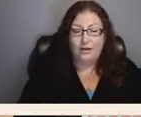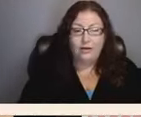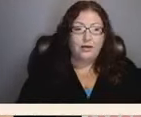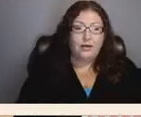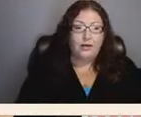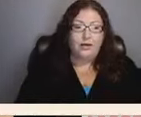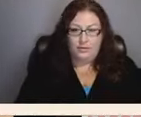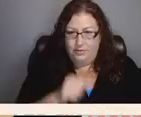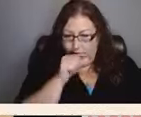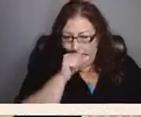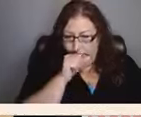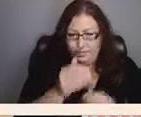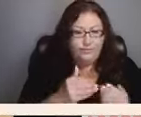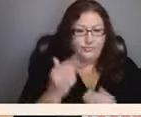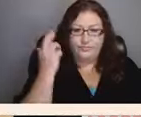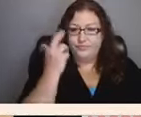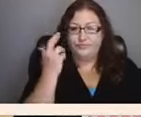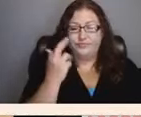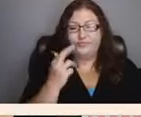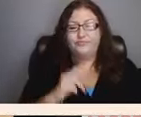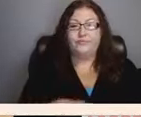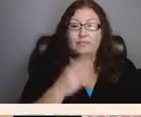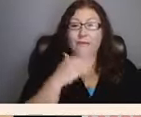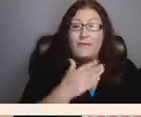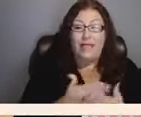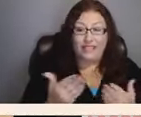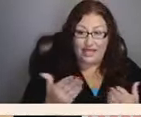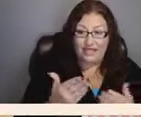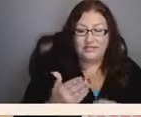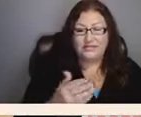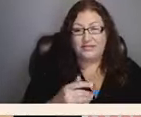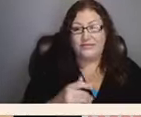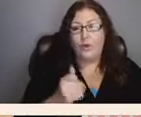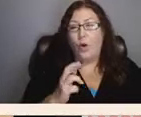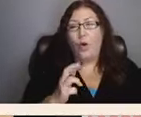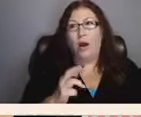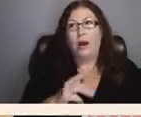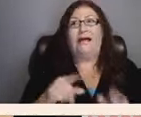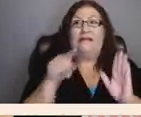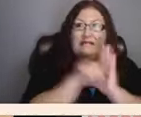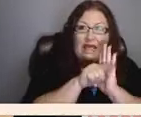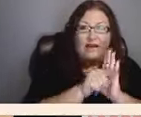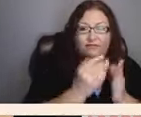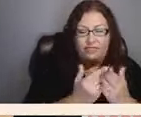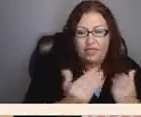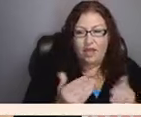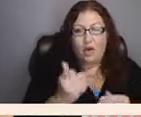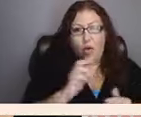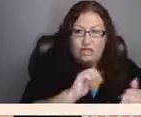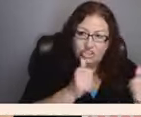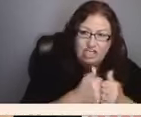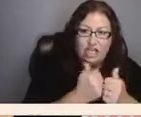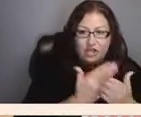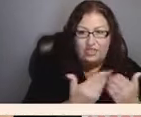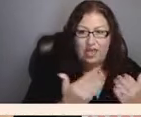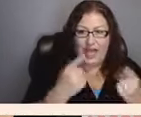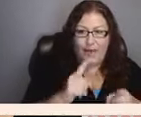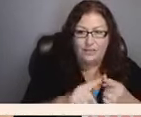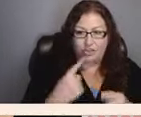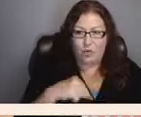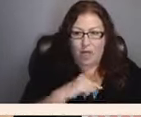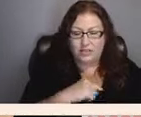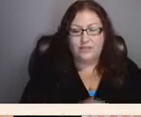whatever reason, when bad things, a significant negative thing or challenging thing happens to us,